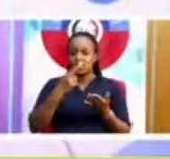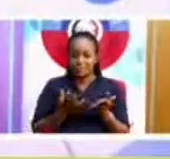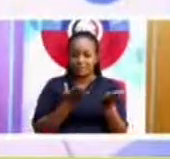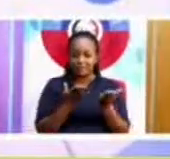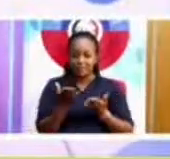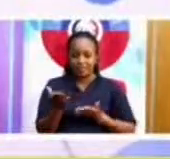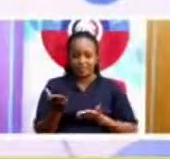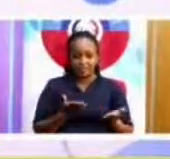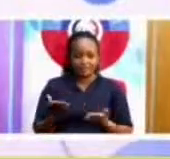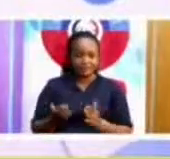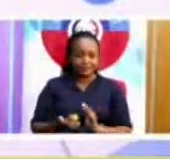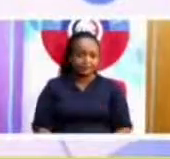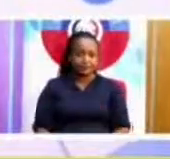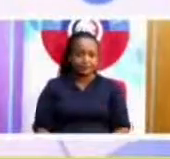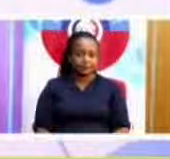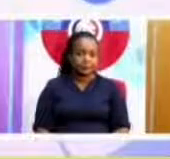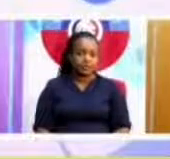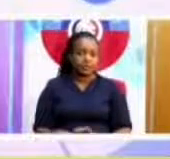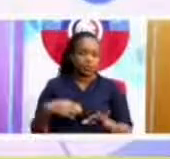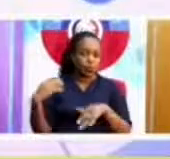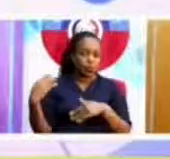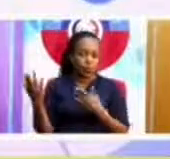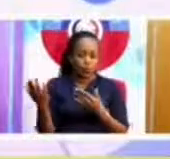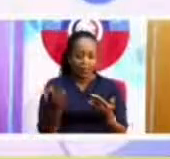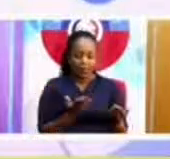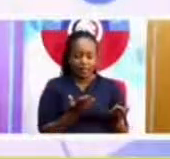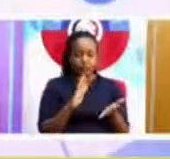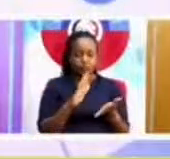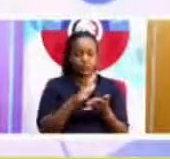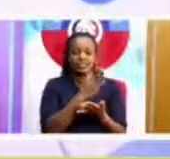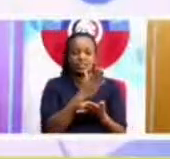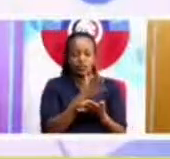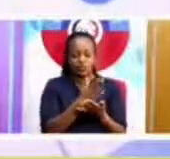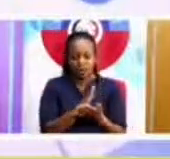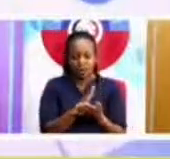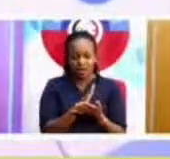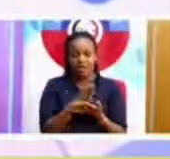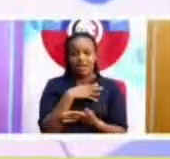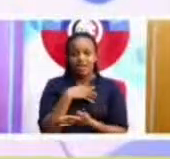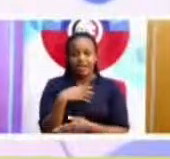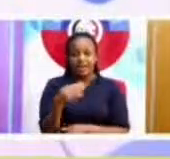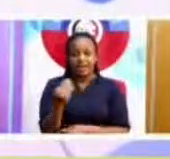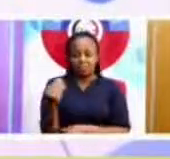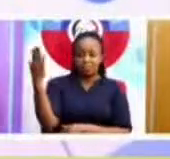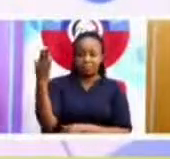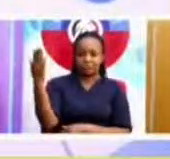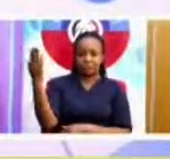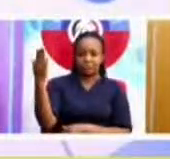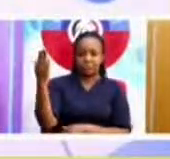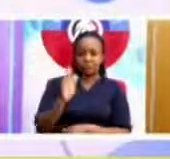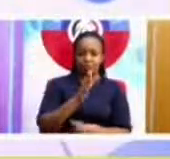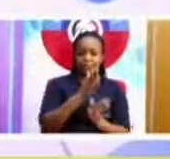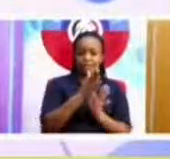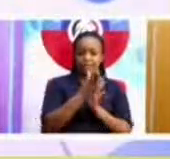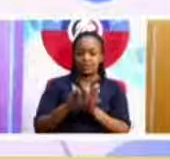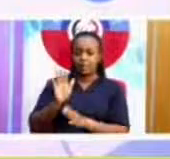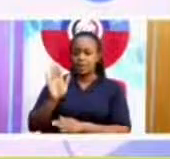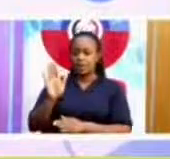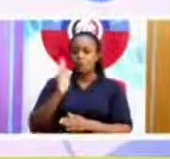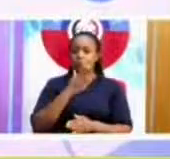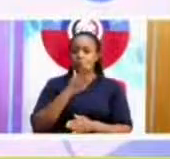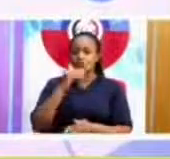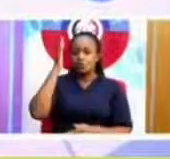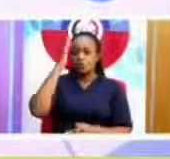Mabetoa, welcome to this session and give us your insights. We want to know what's happening in your region and what